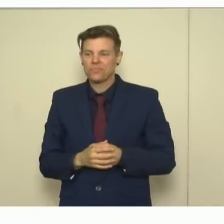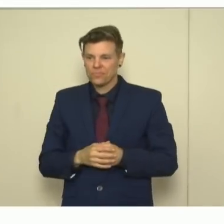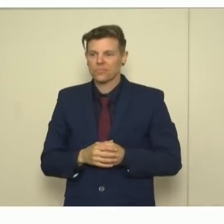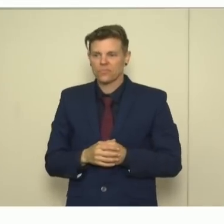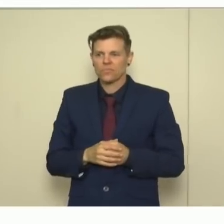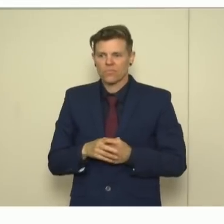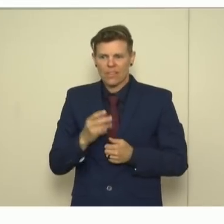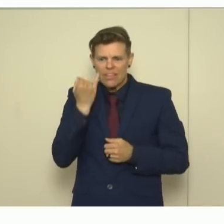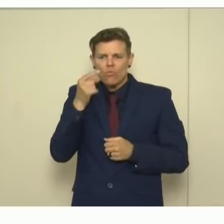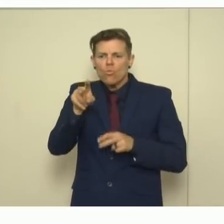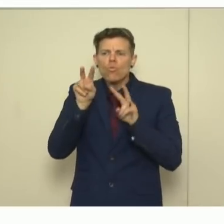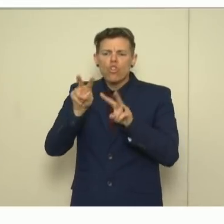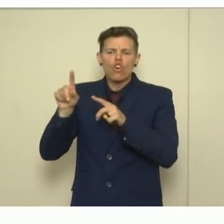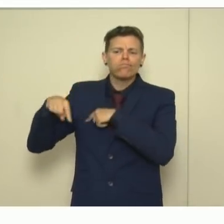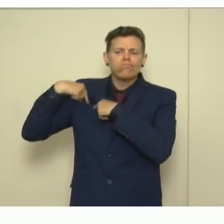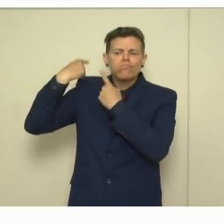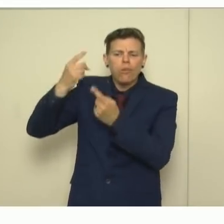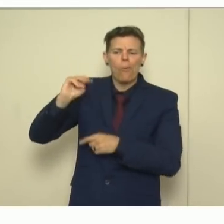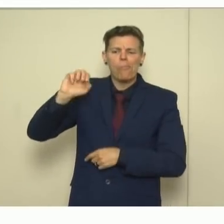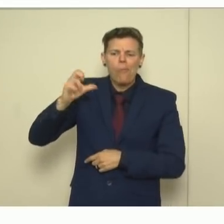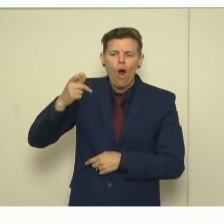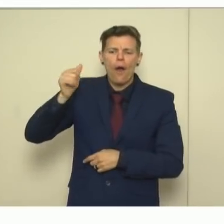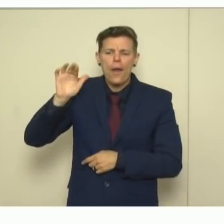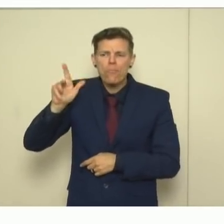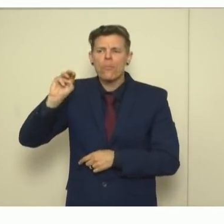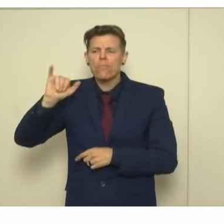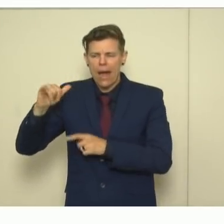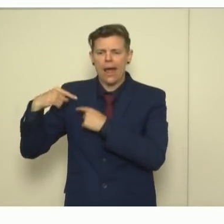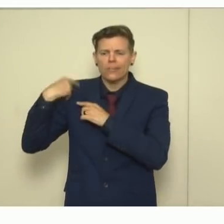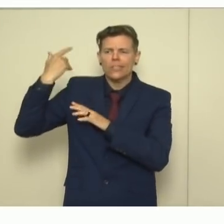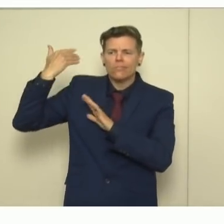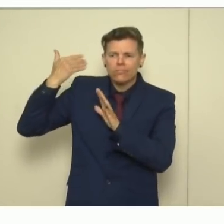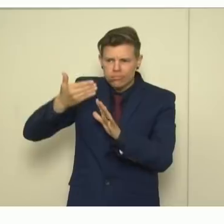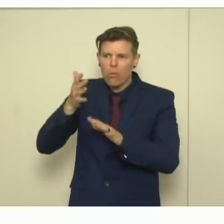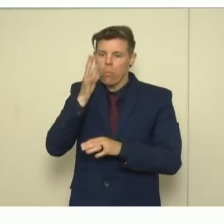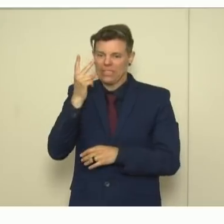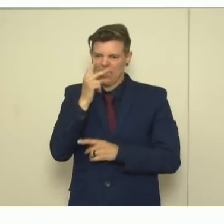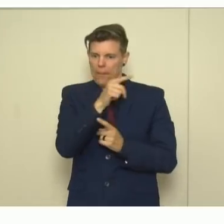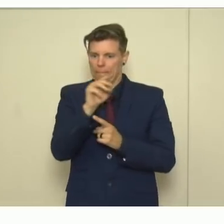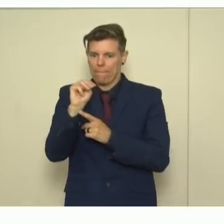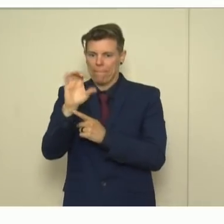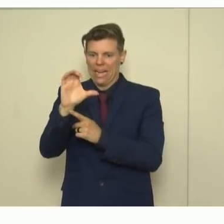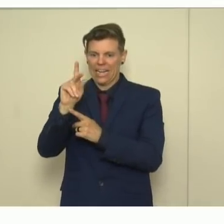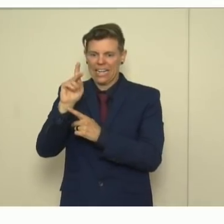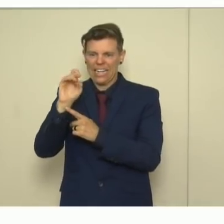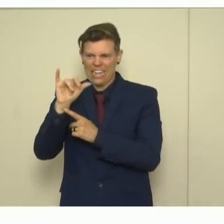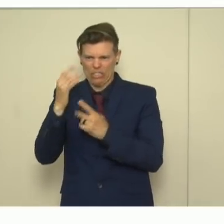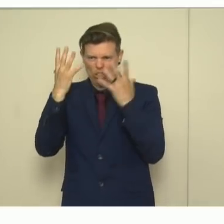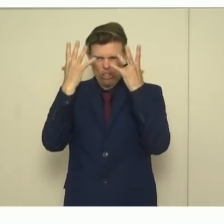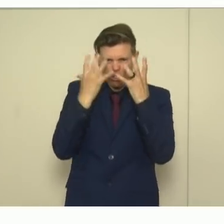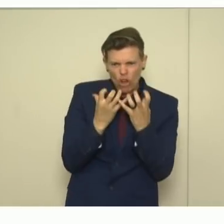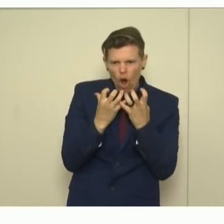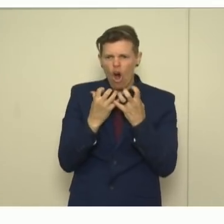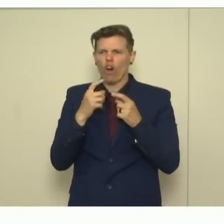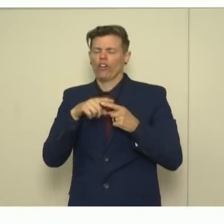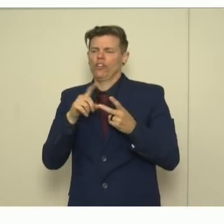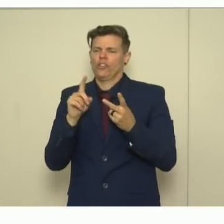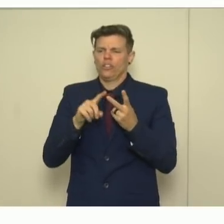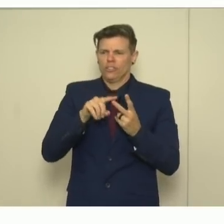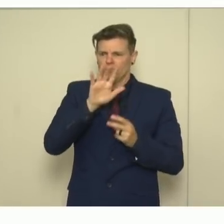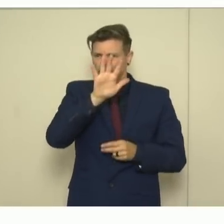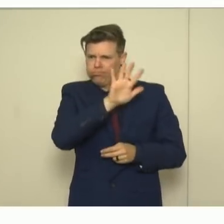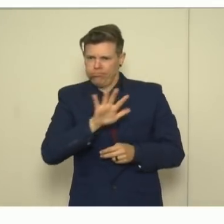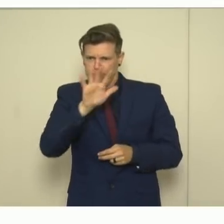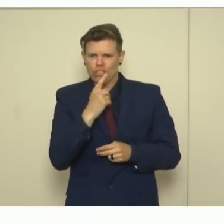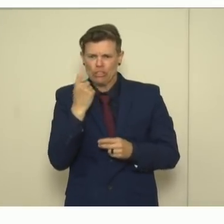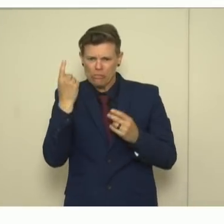in New Mexico, you can see McKinley County up there in dark red, San Juan. The darker the color, the more the cases. Bernalillo, of course,